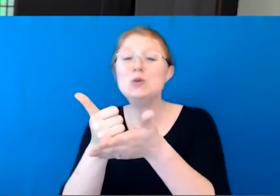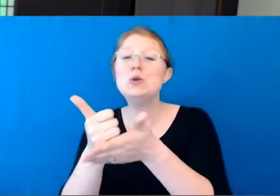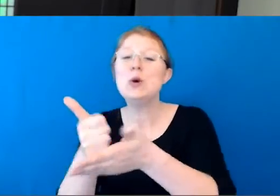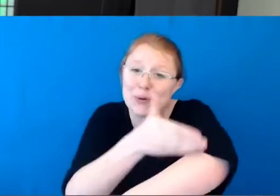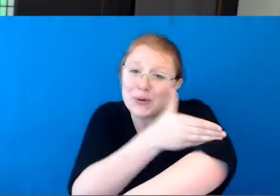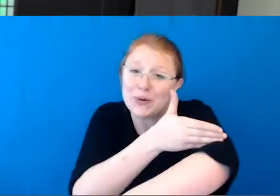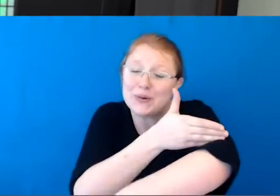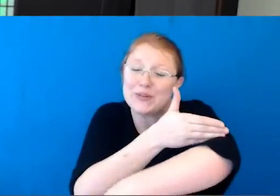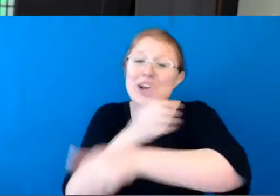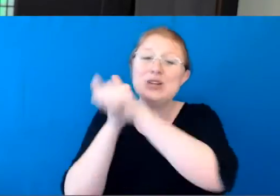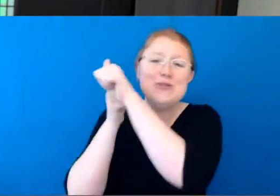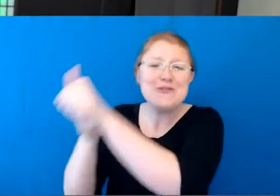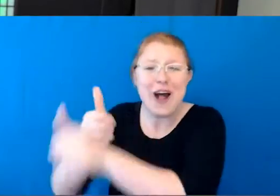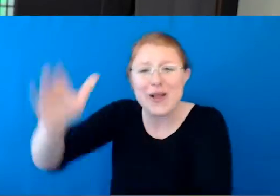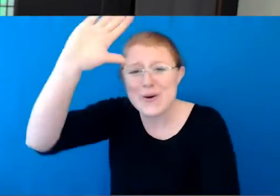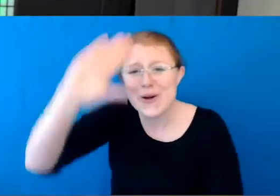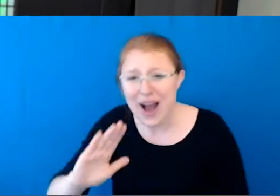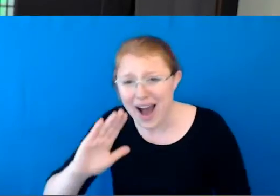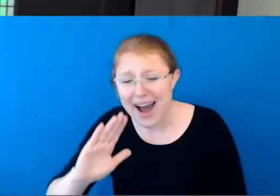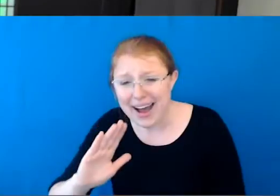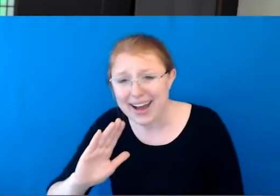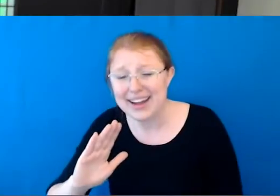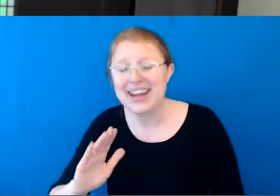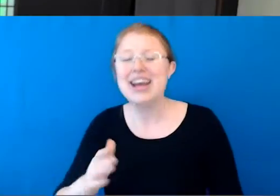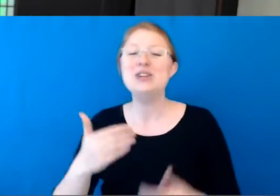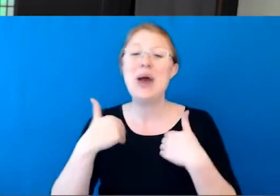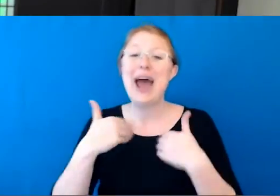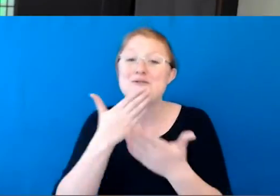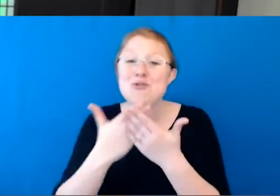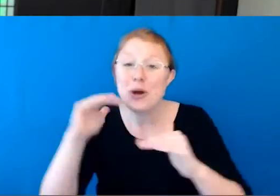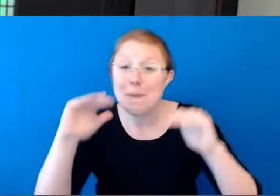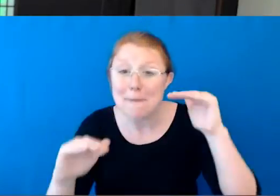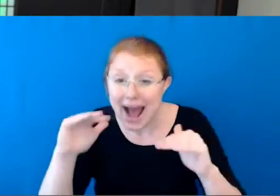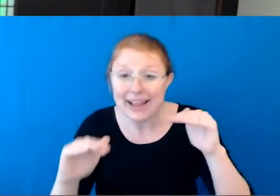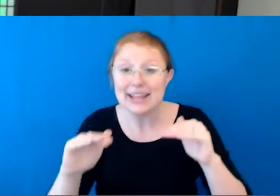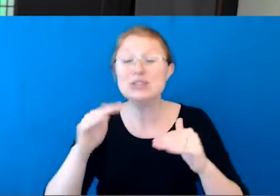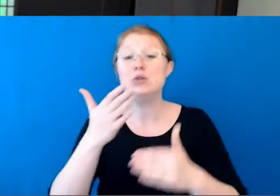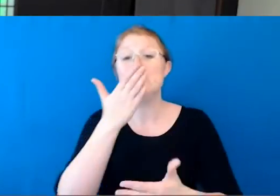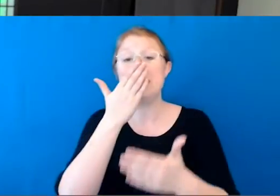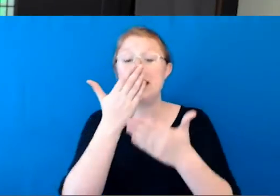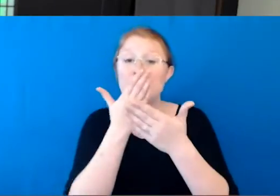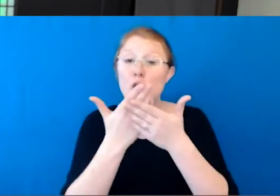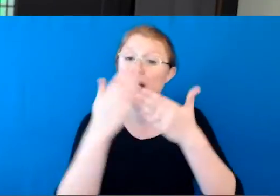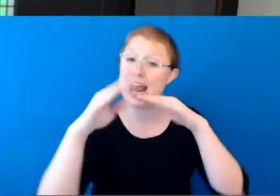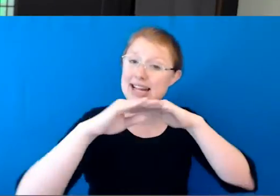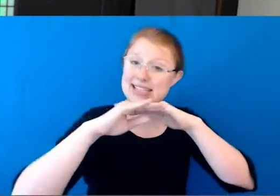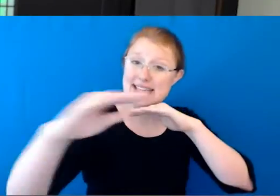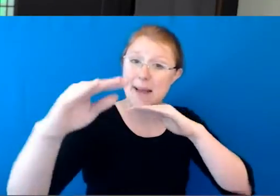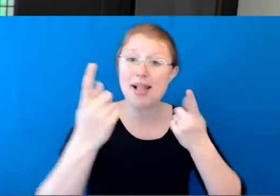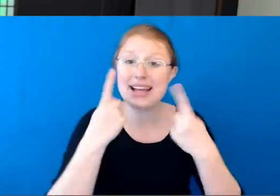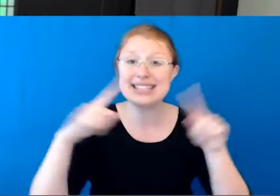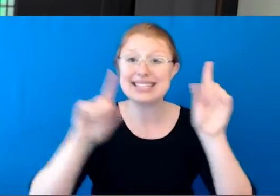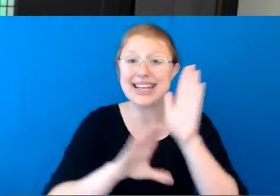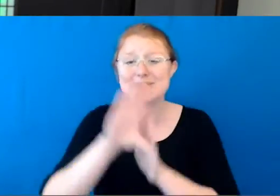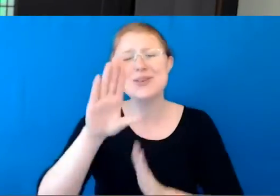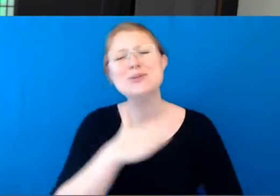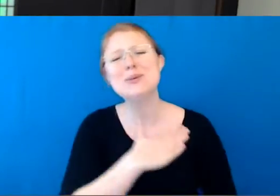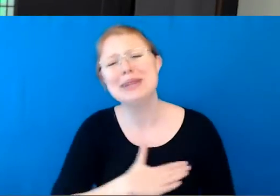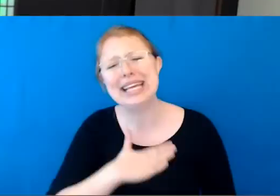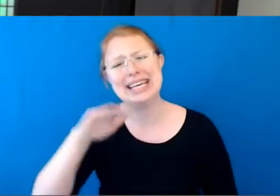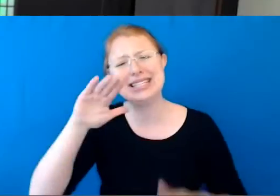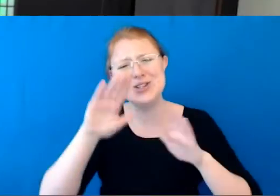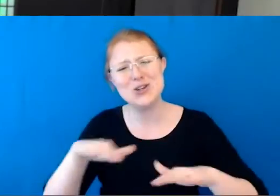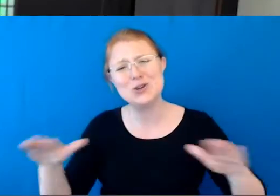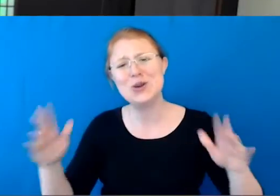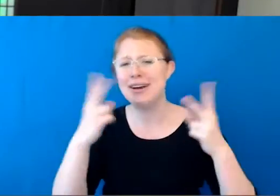to be well-rounded and balanced and stable and to help you be successful. So listen to your mom when she's nagging at you